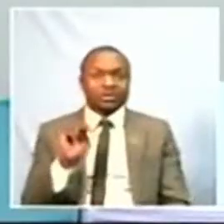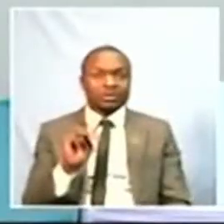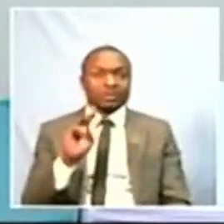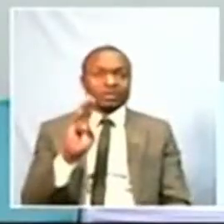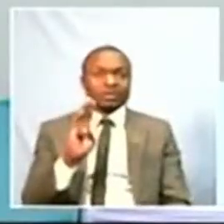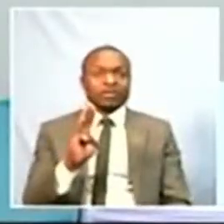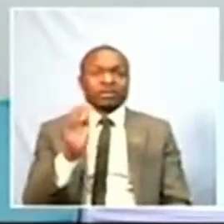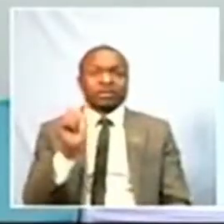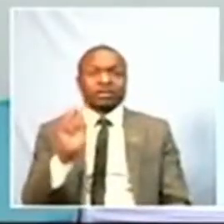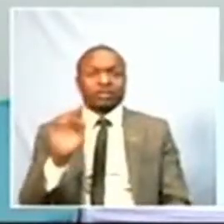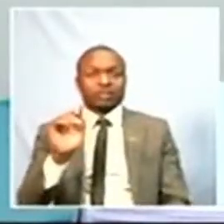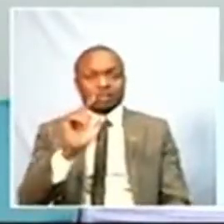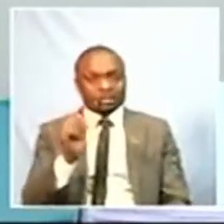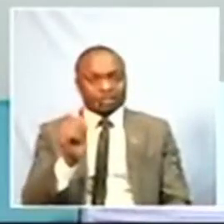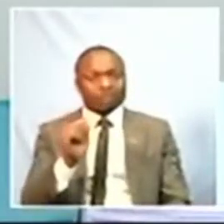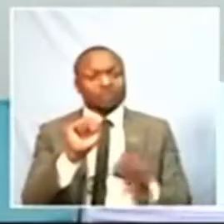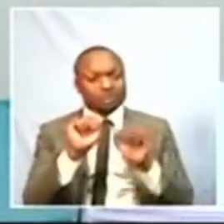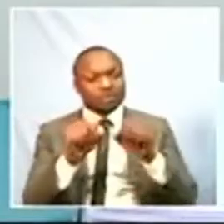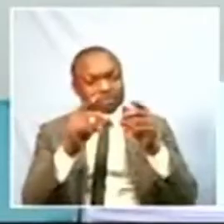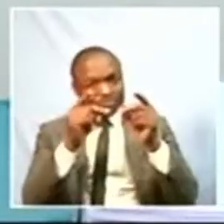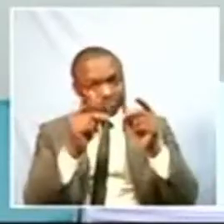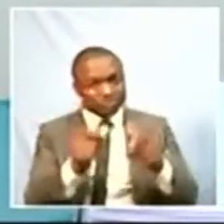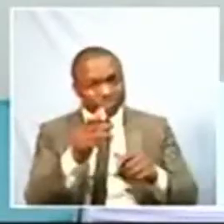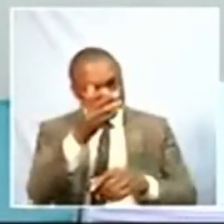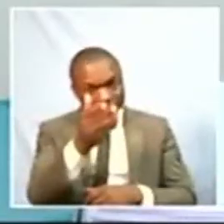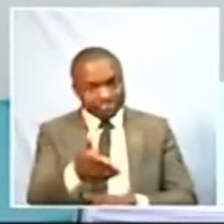very much reachable.